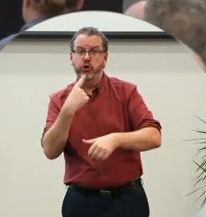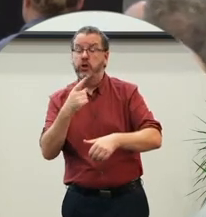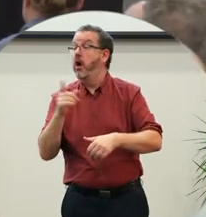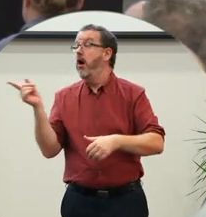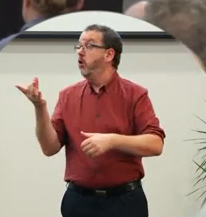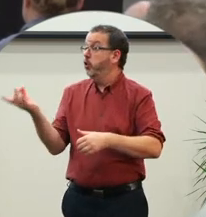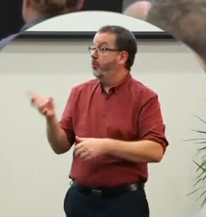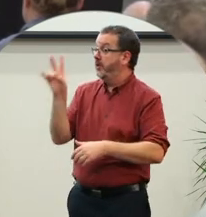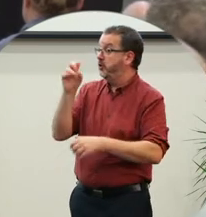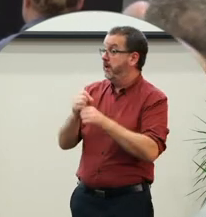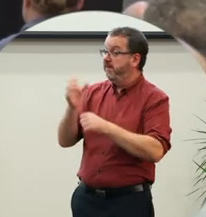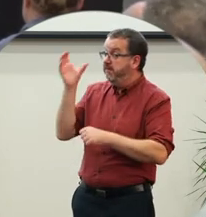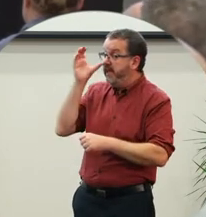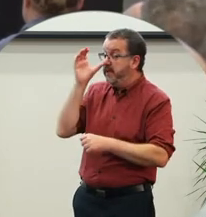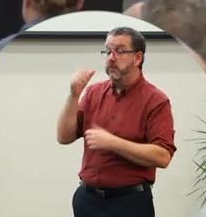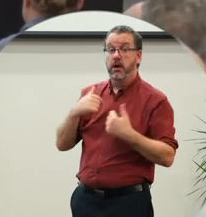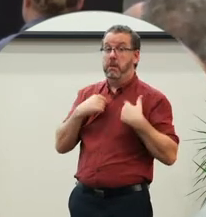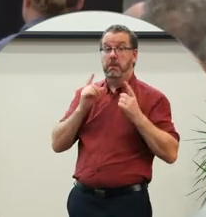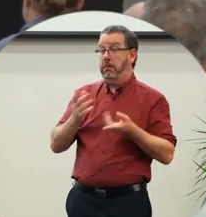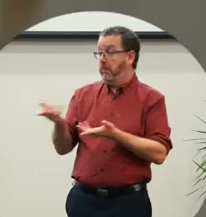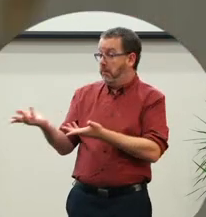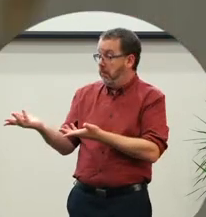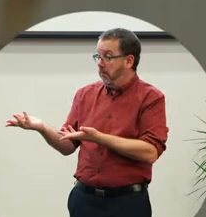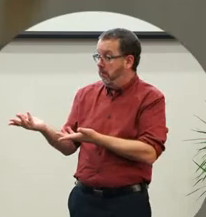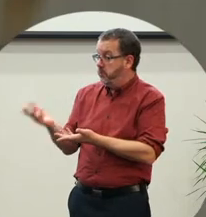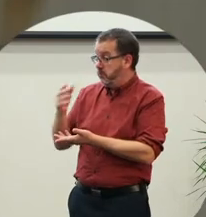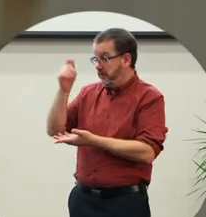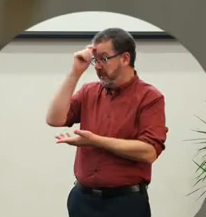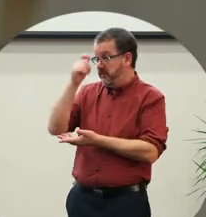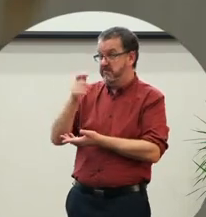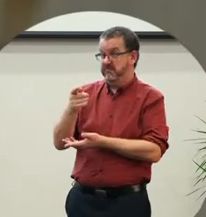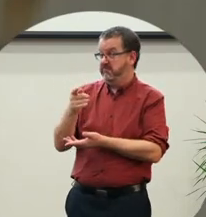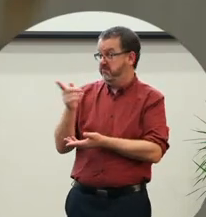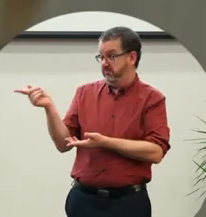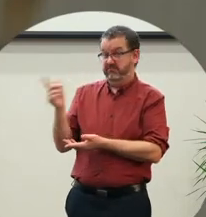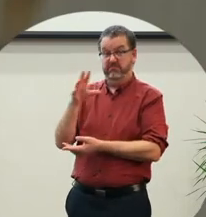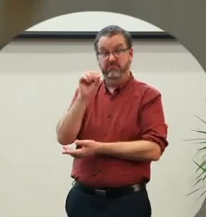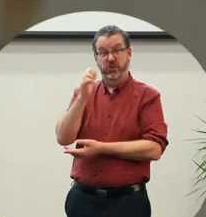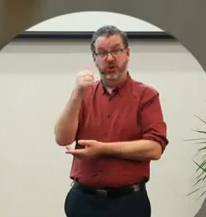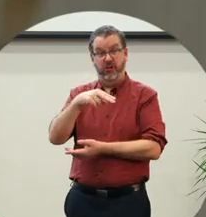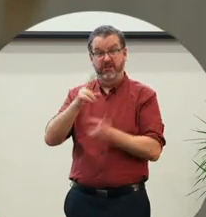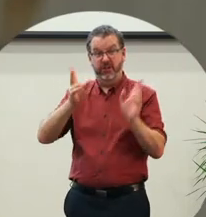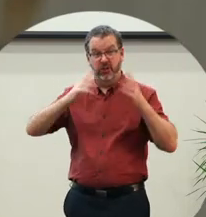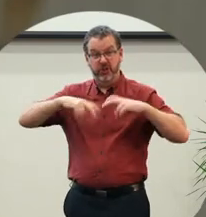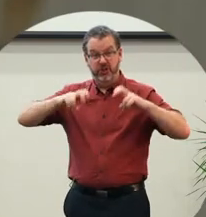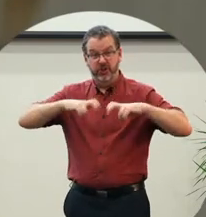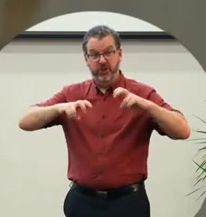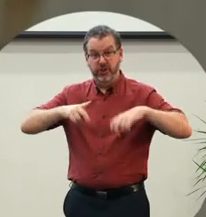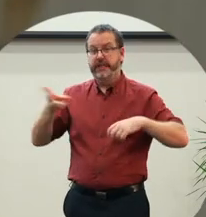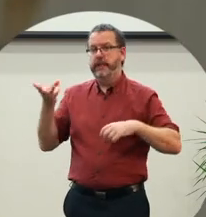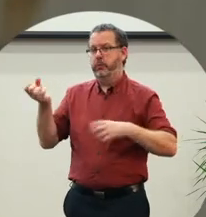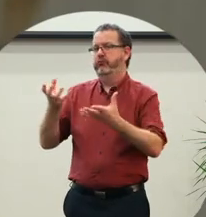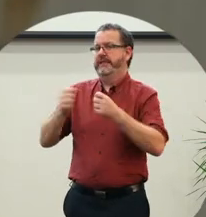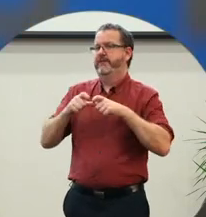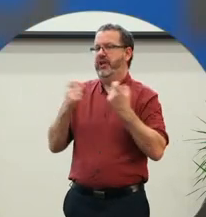Sorry. I don't know, but look, Sean is the man who'll get the check for $1 million.